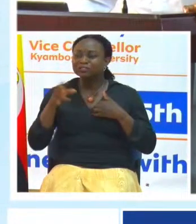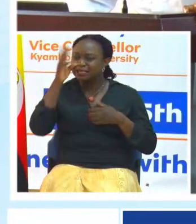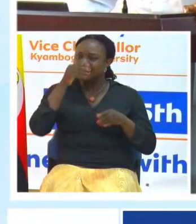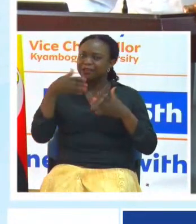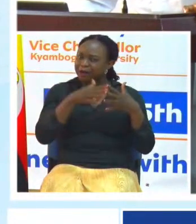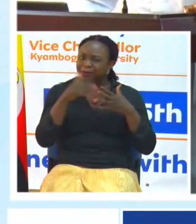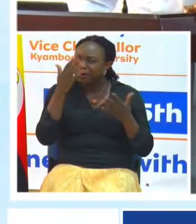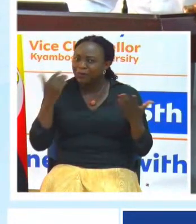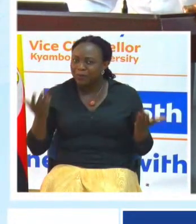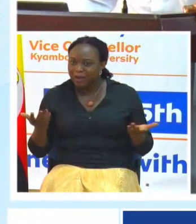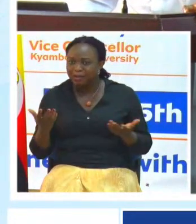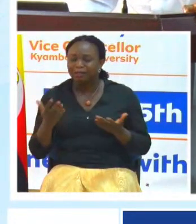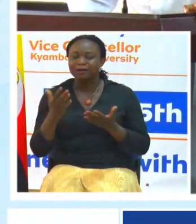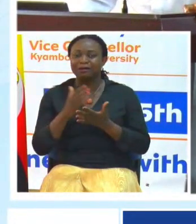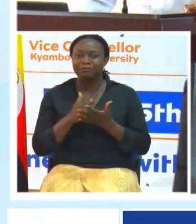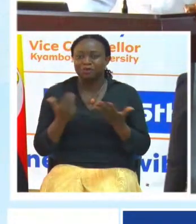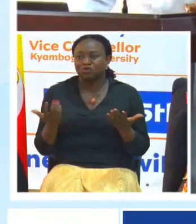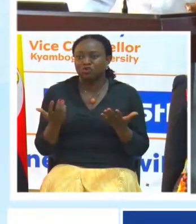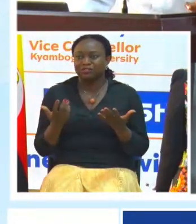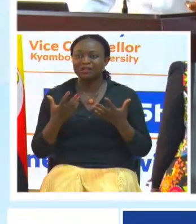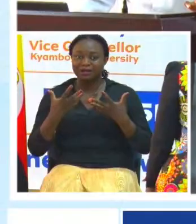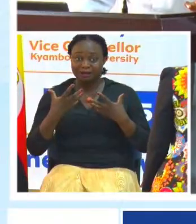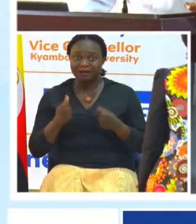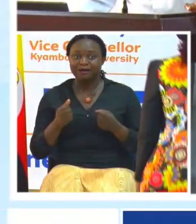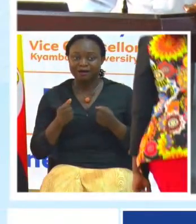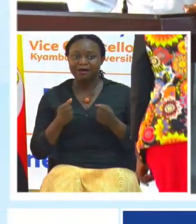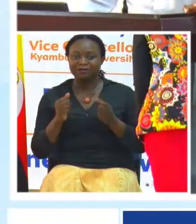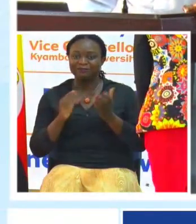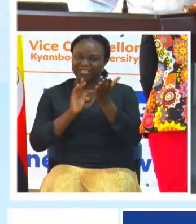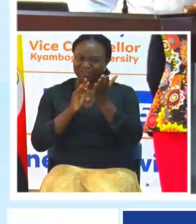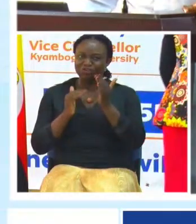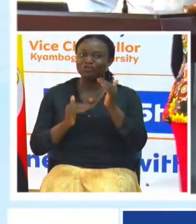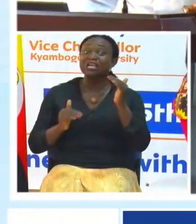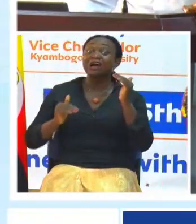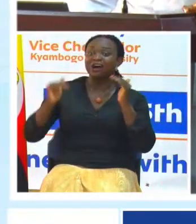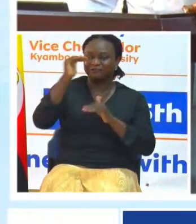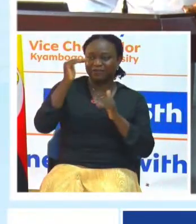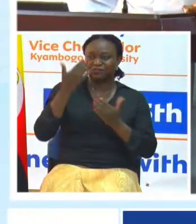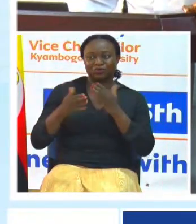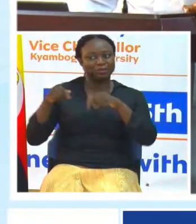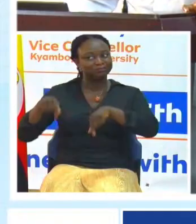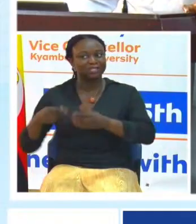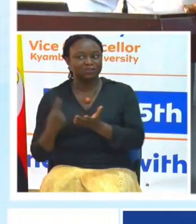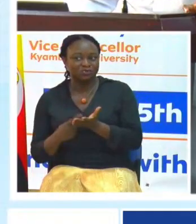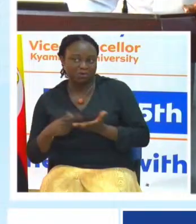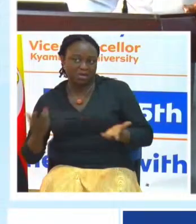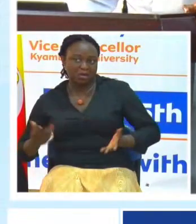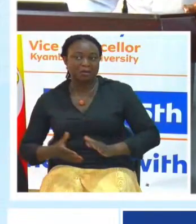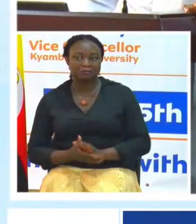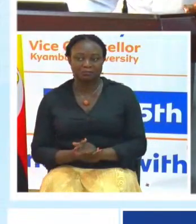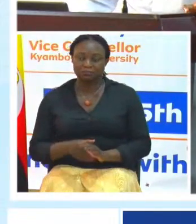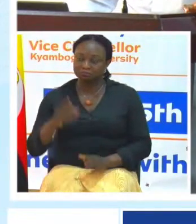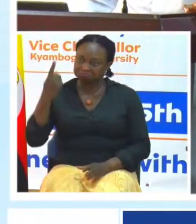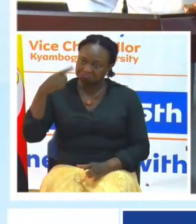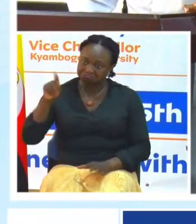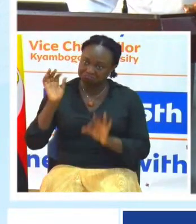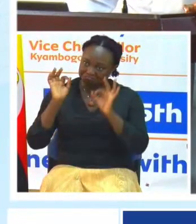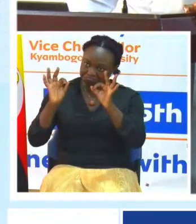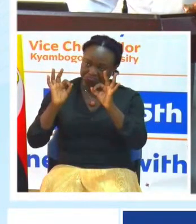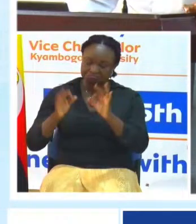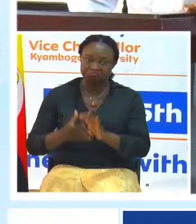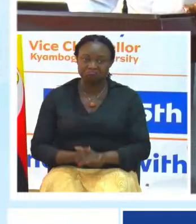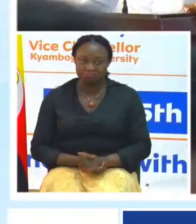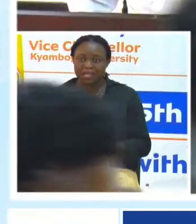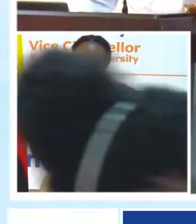US because it has an advanced technology than Uganda. That's a very correct answer and very